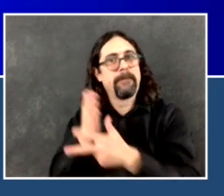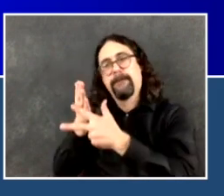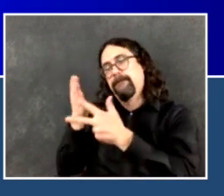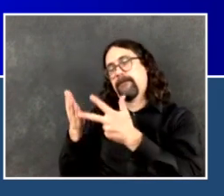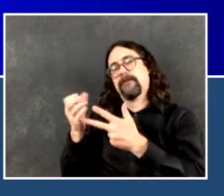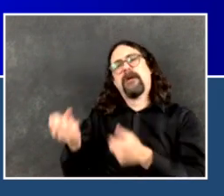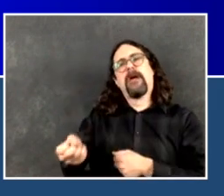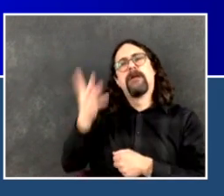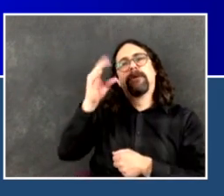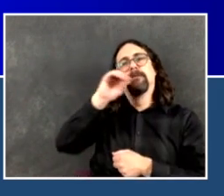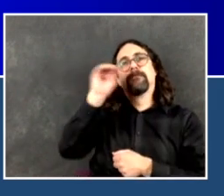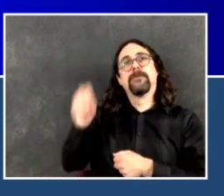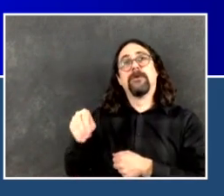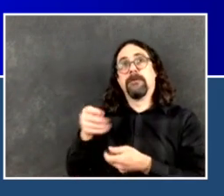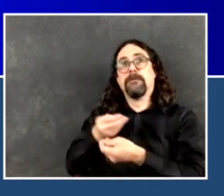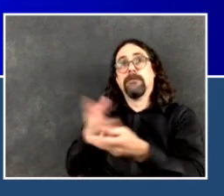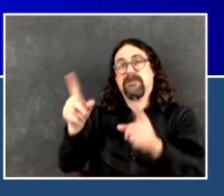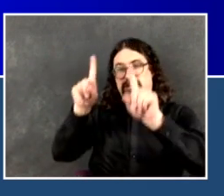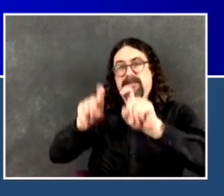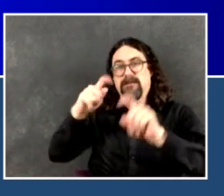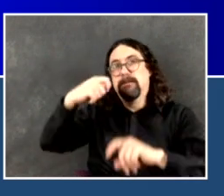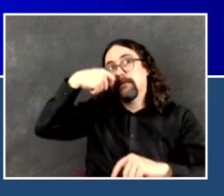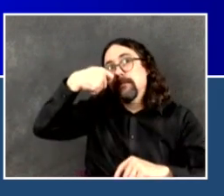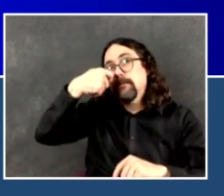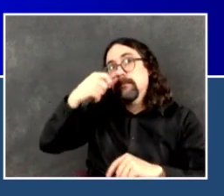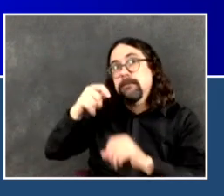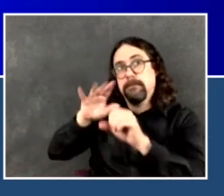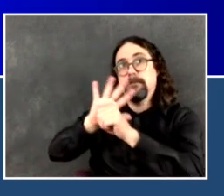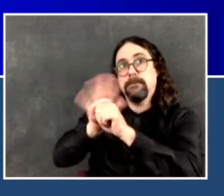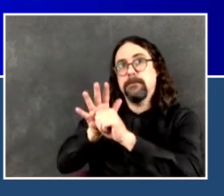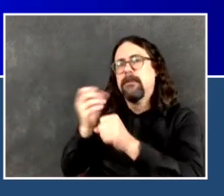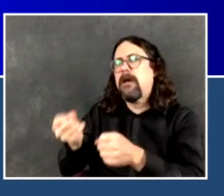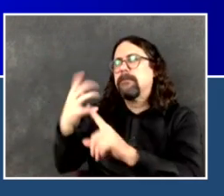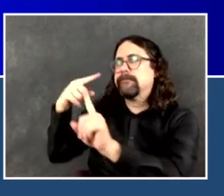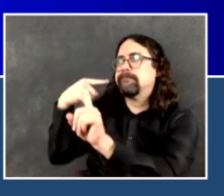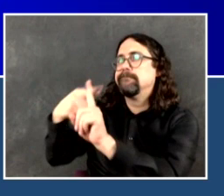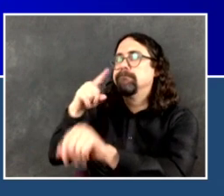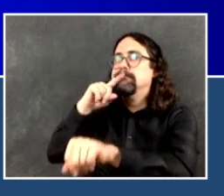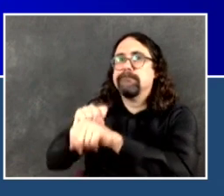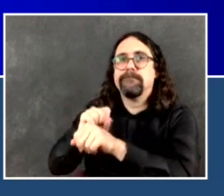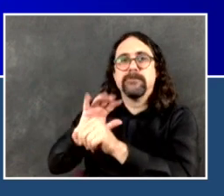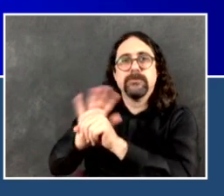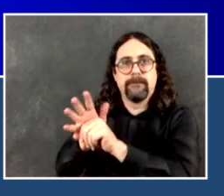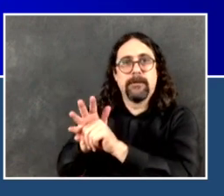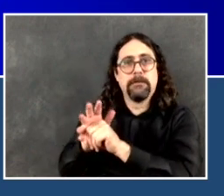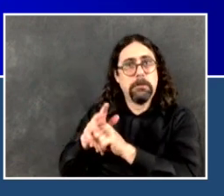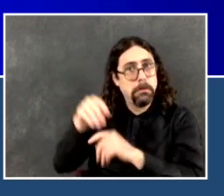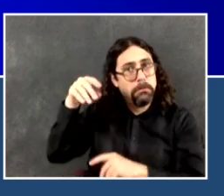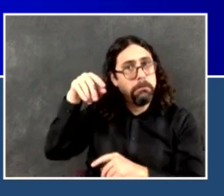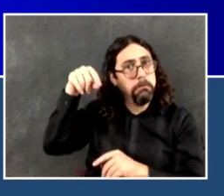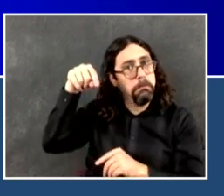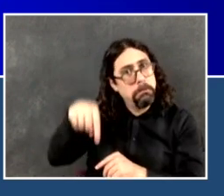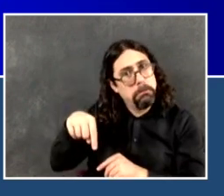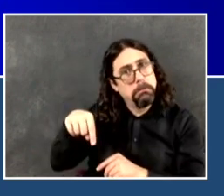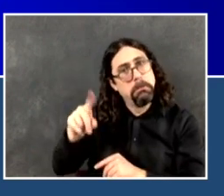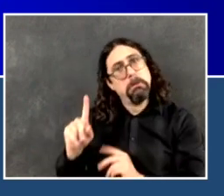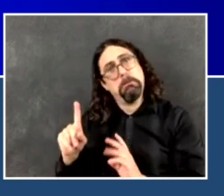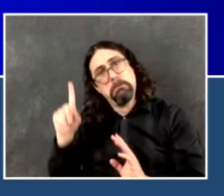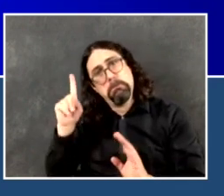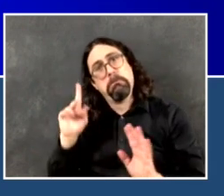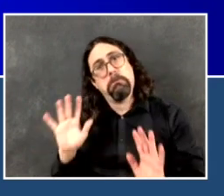Now, unfortunately, this is the one piece of this that is not so sunny. Public health lab tests have gone up 31%